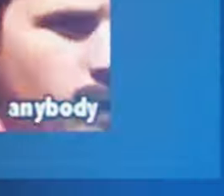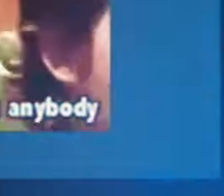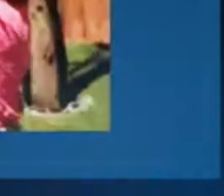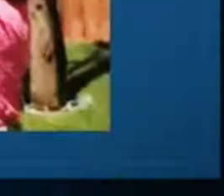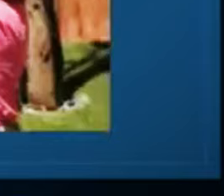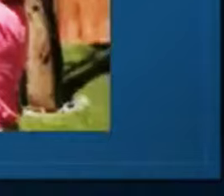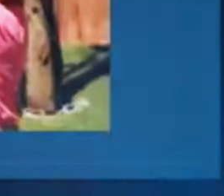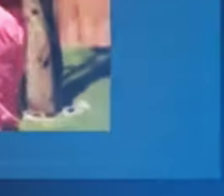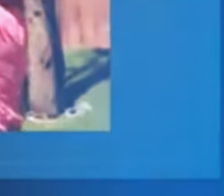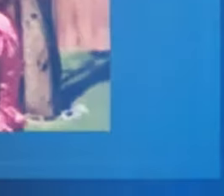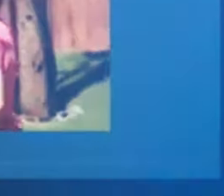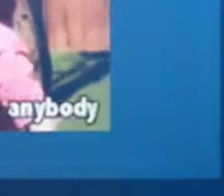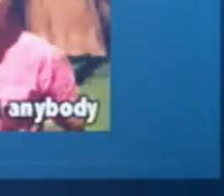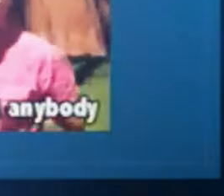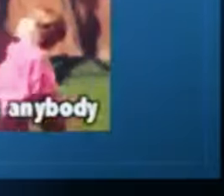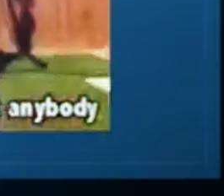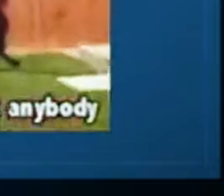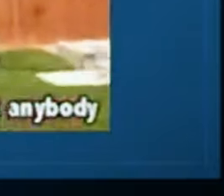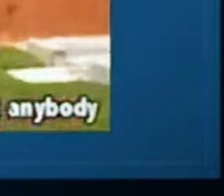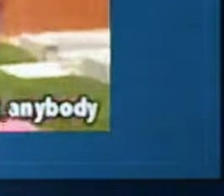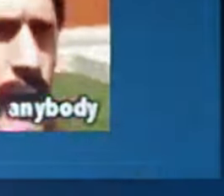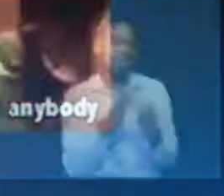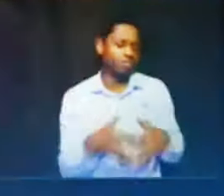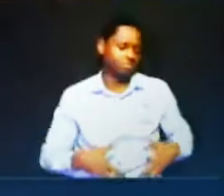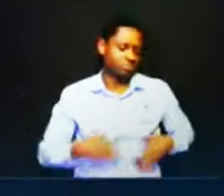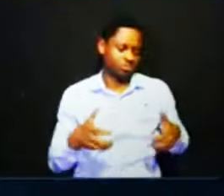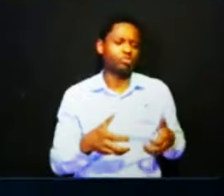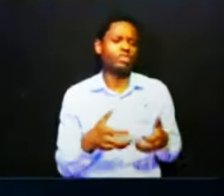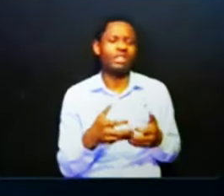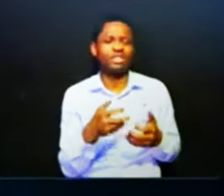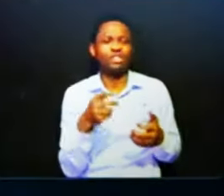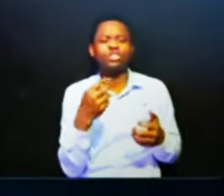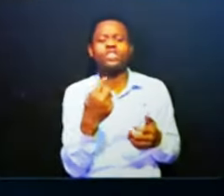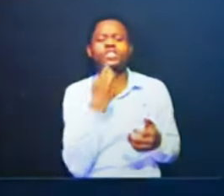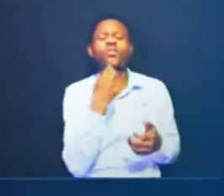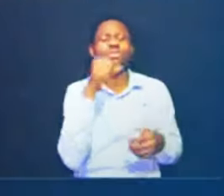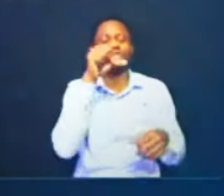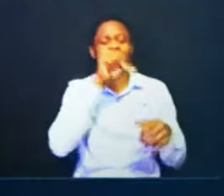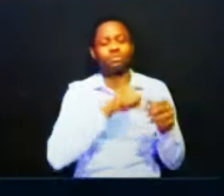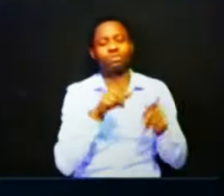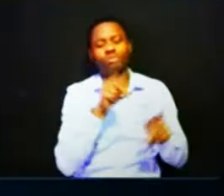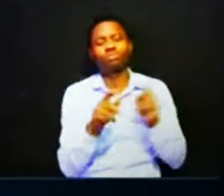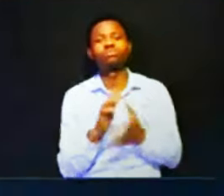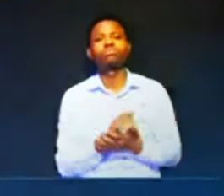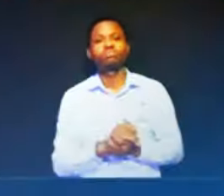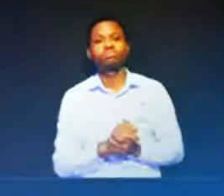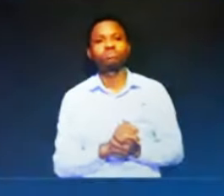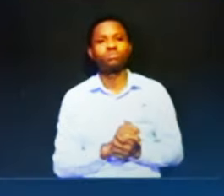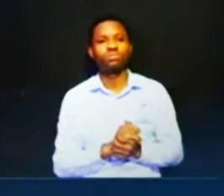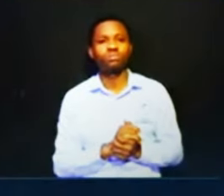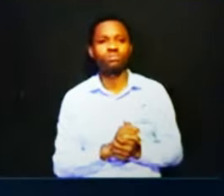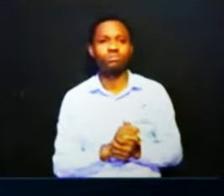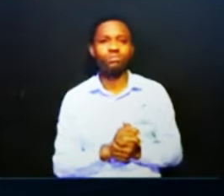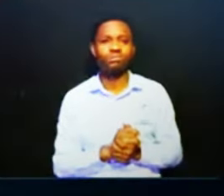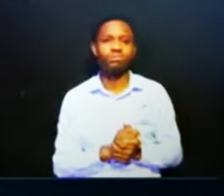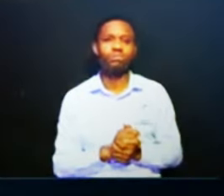up despairing of everyone. See, even